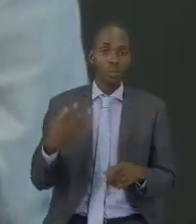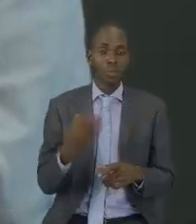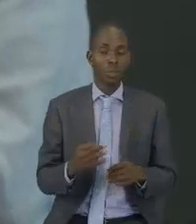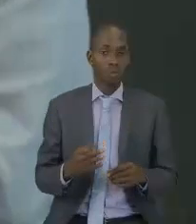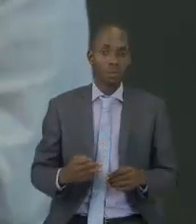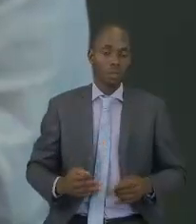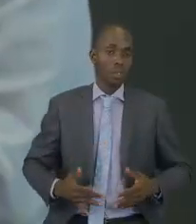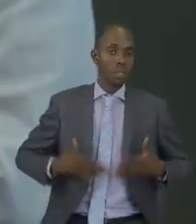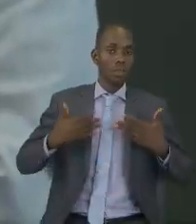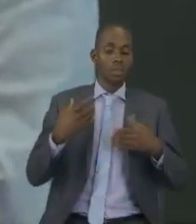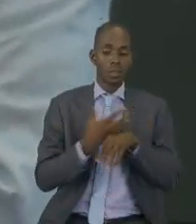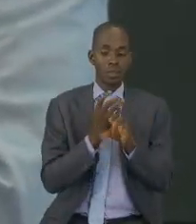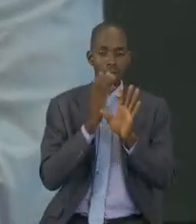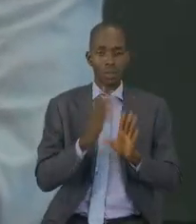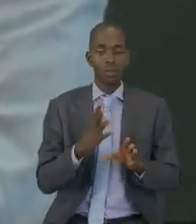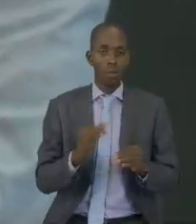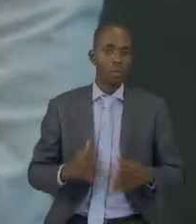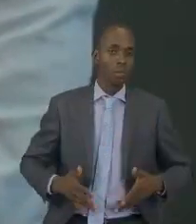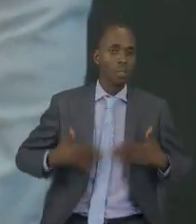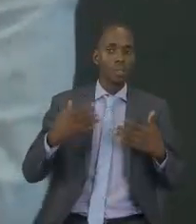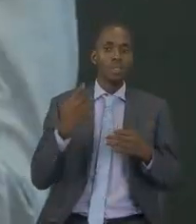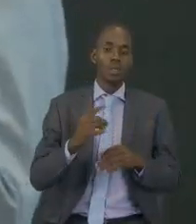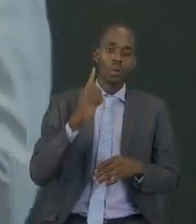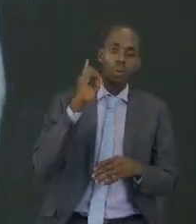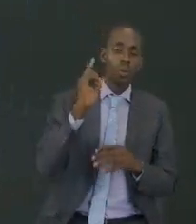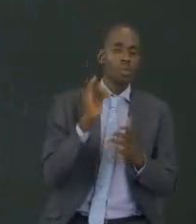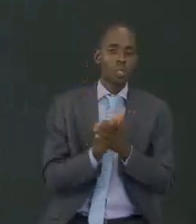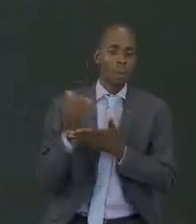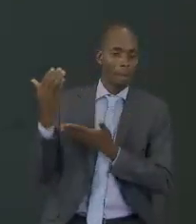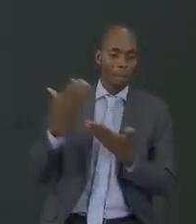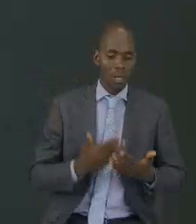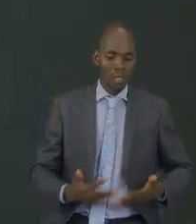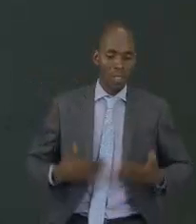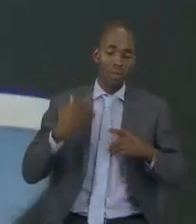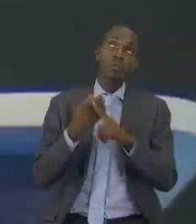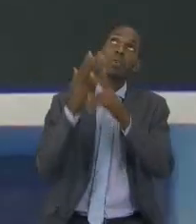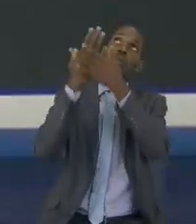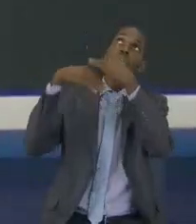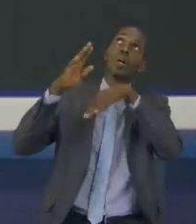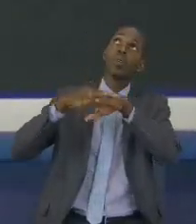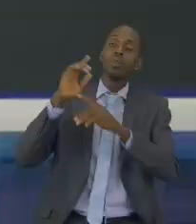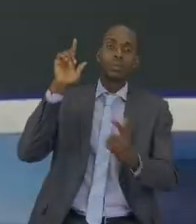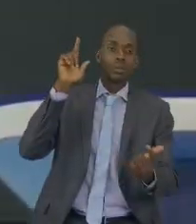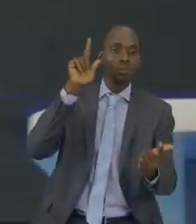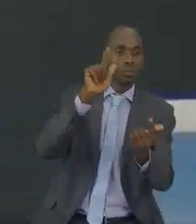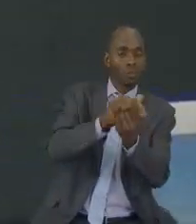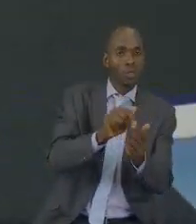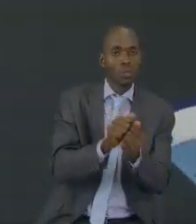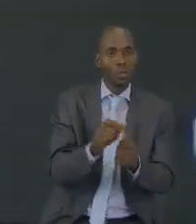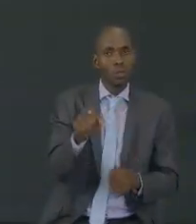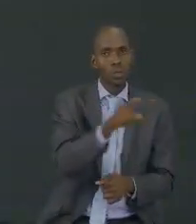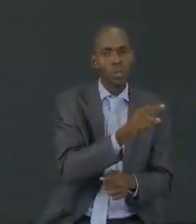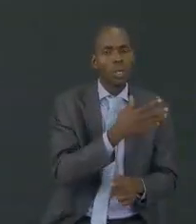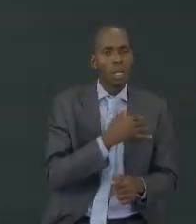Creator of life, the one that brings life from heaven, he comes to you and he says,